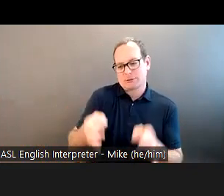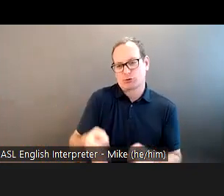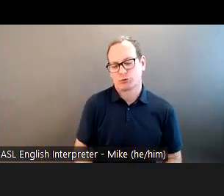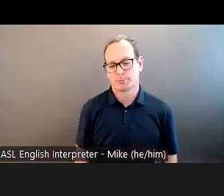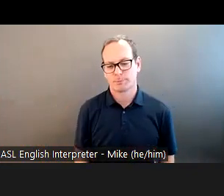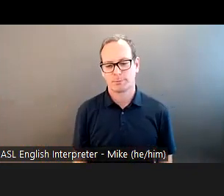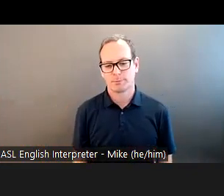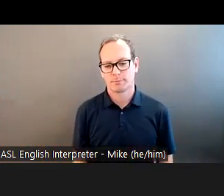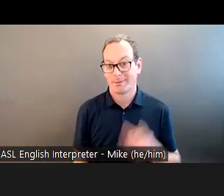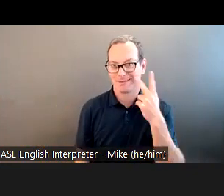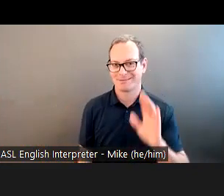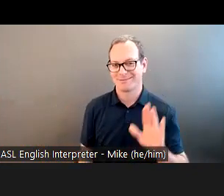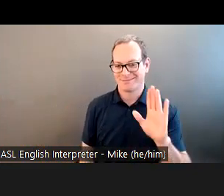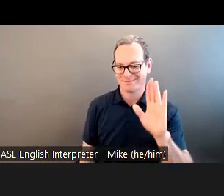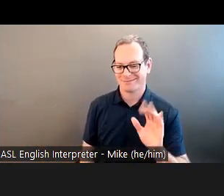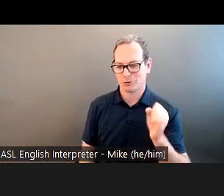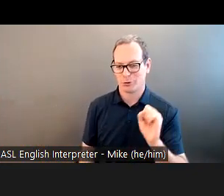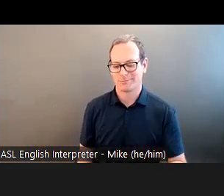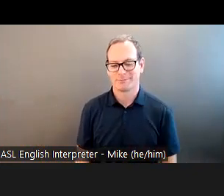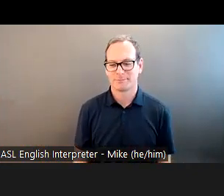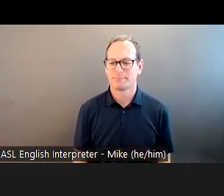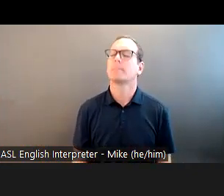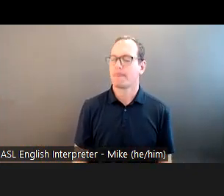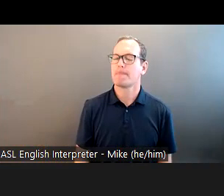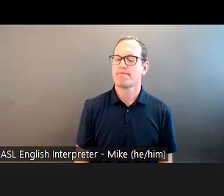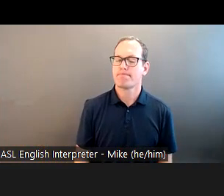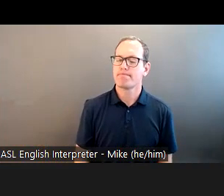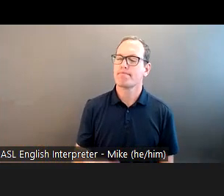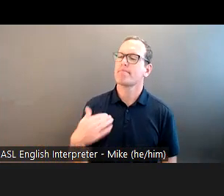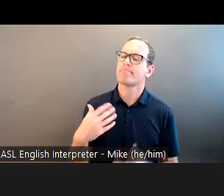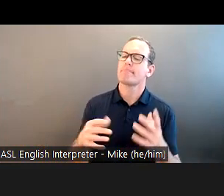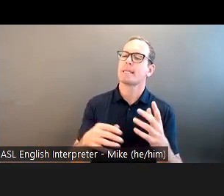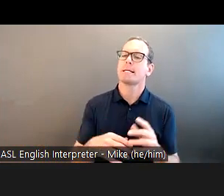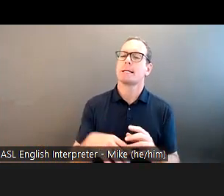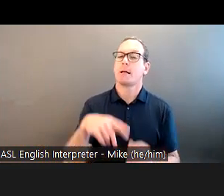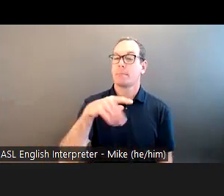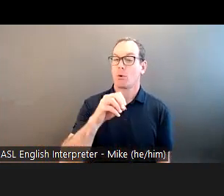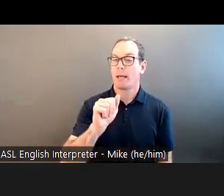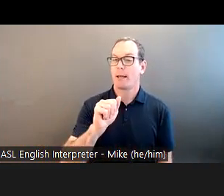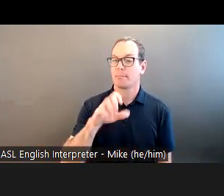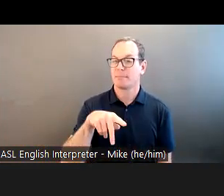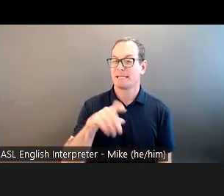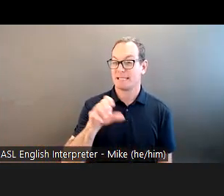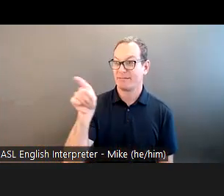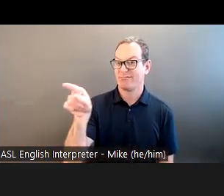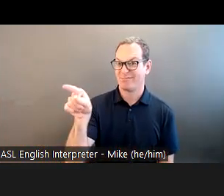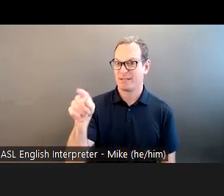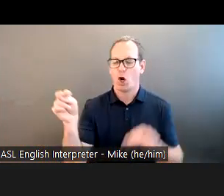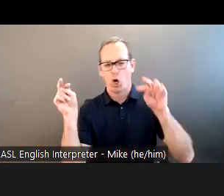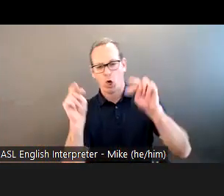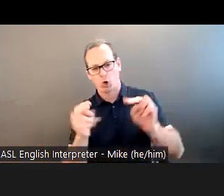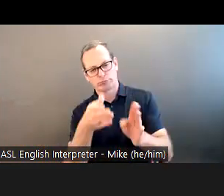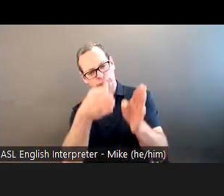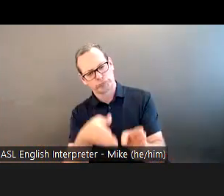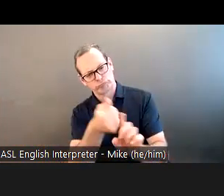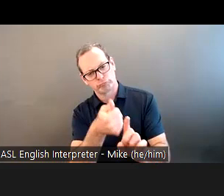Generally, just saying that the attorney is responsible for looking at the quality of life and the benefits of the actions